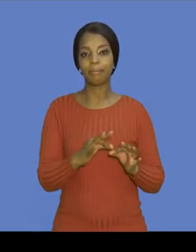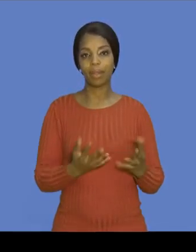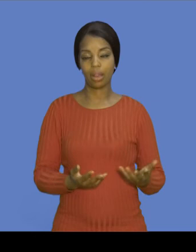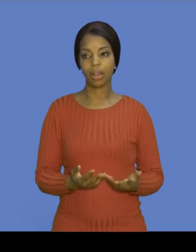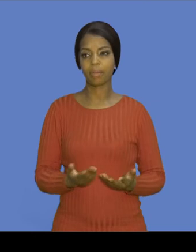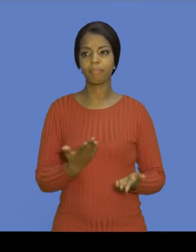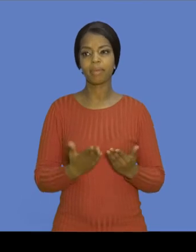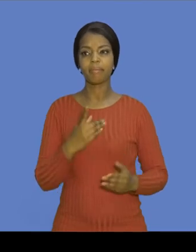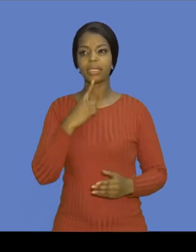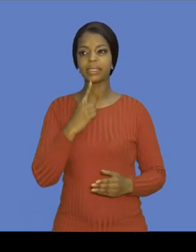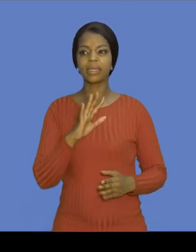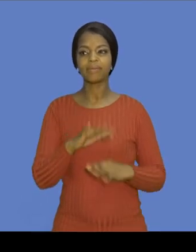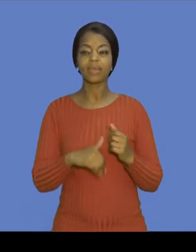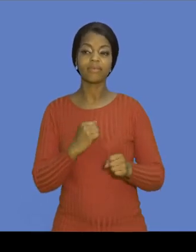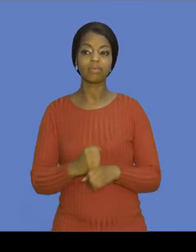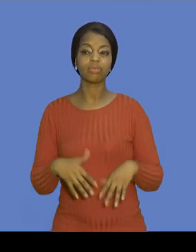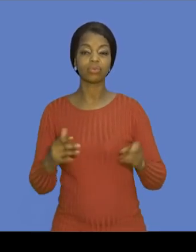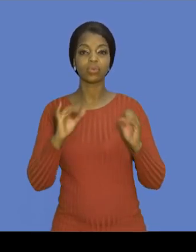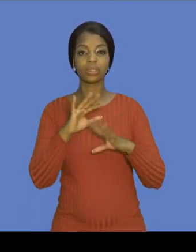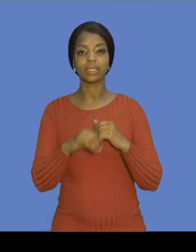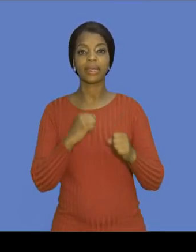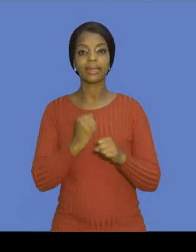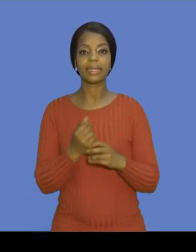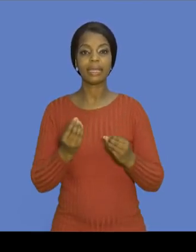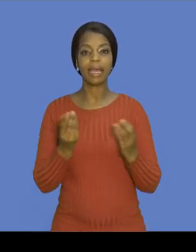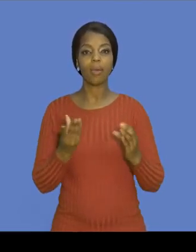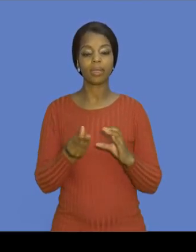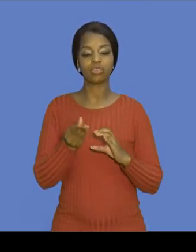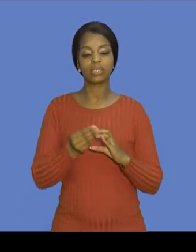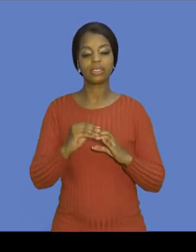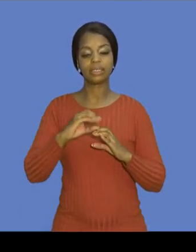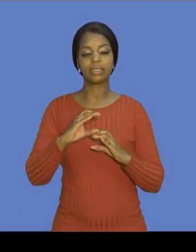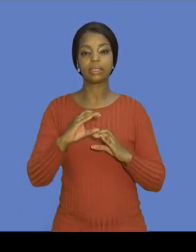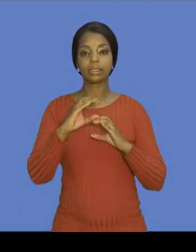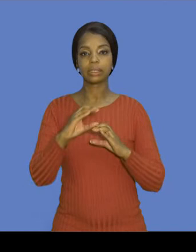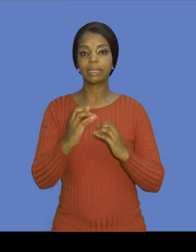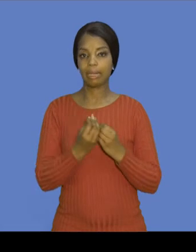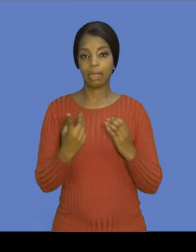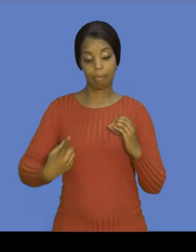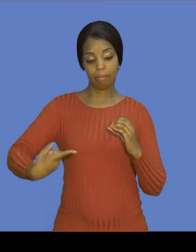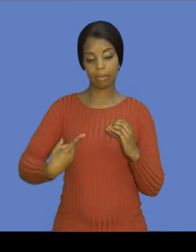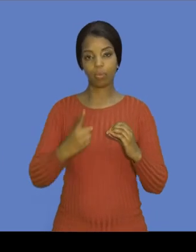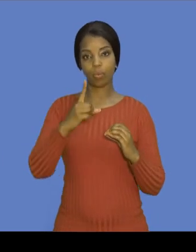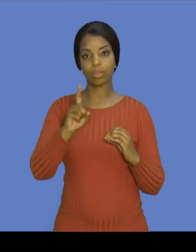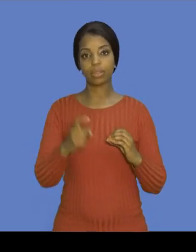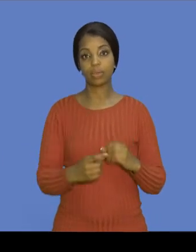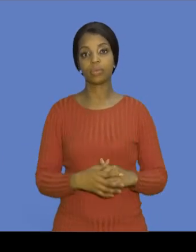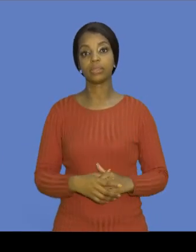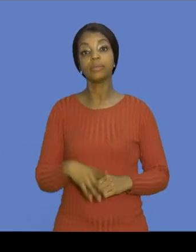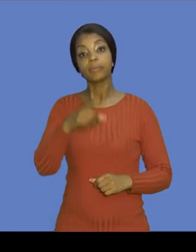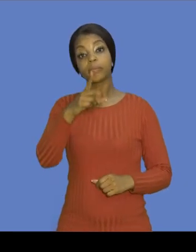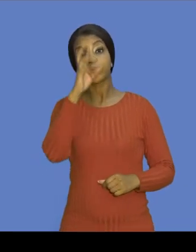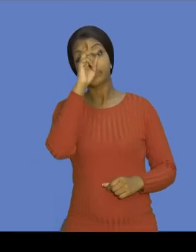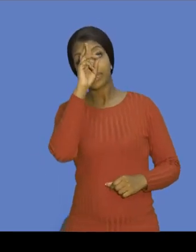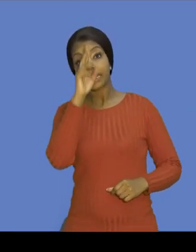5 years or in 10 years? We're just going to look at whether Joseph will have.